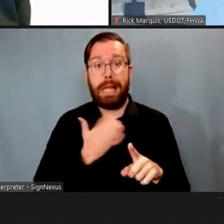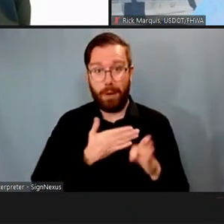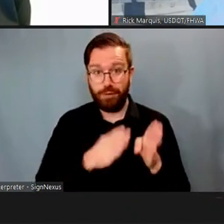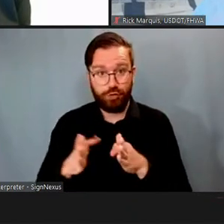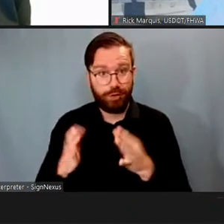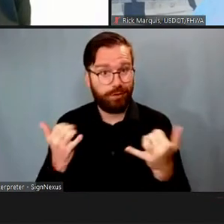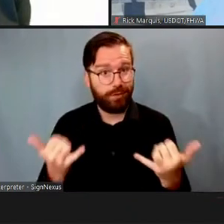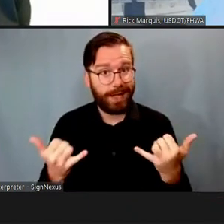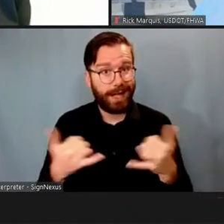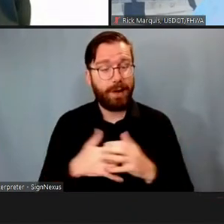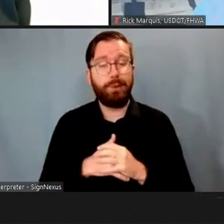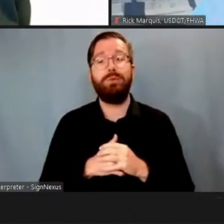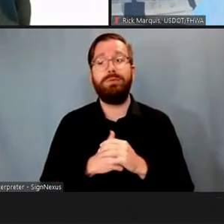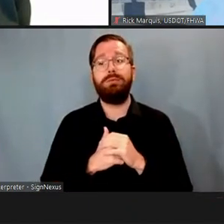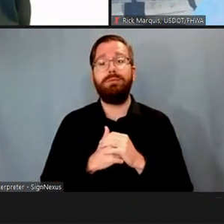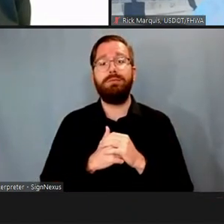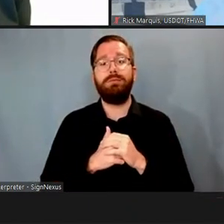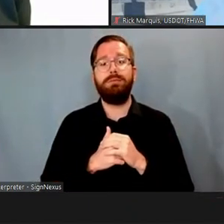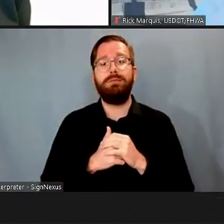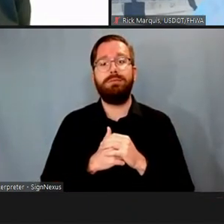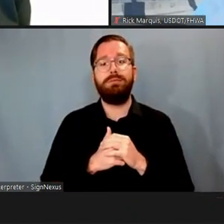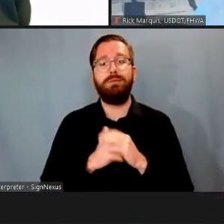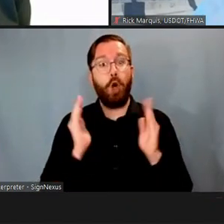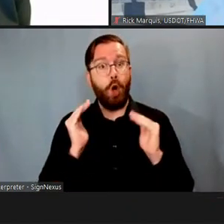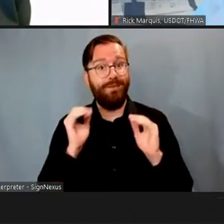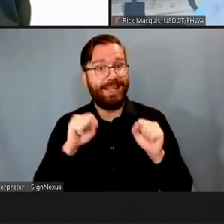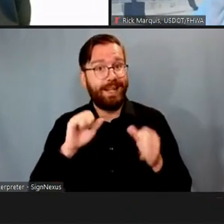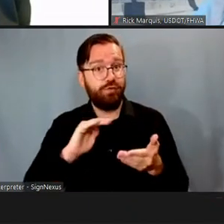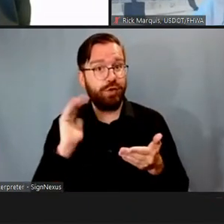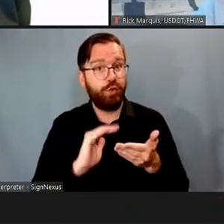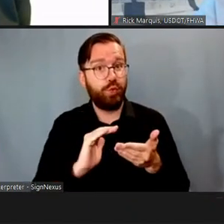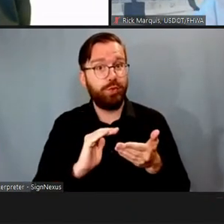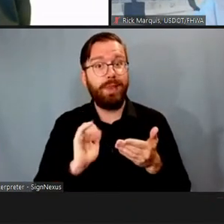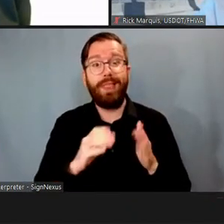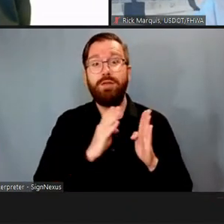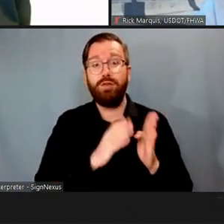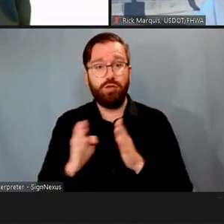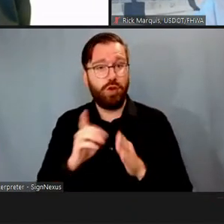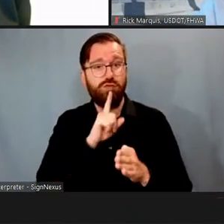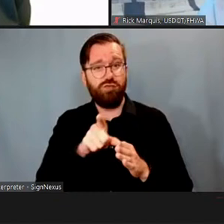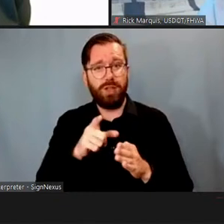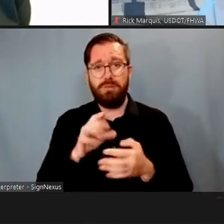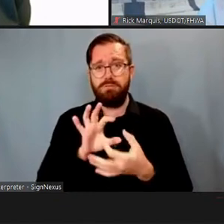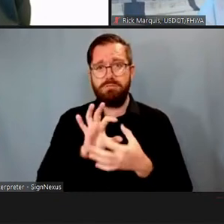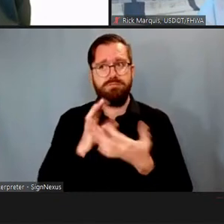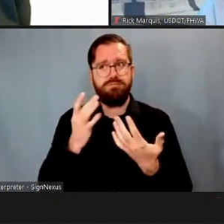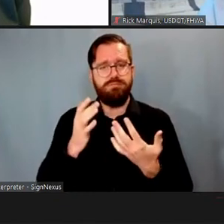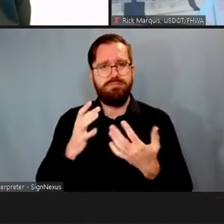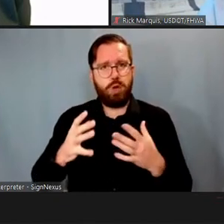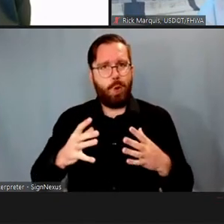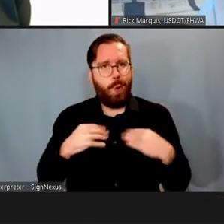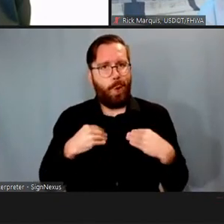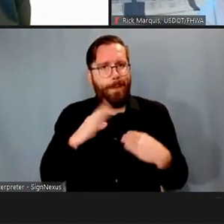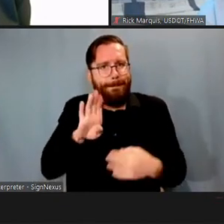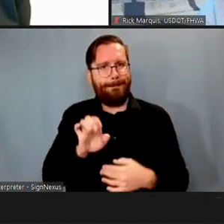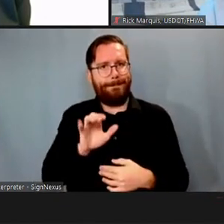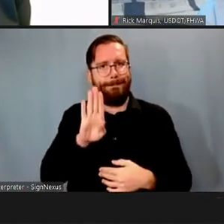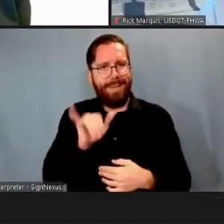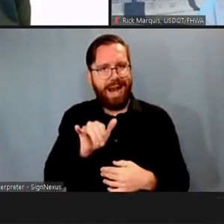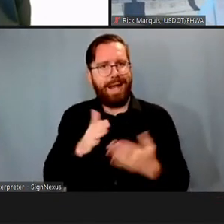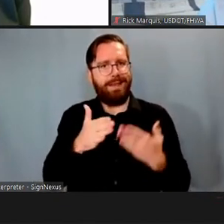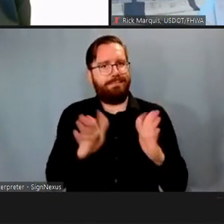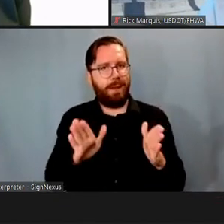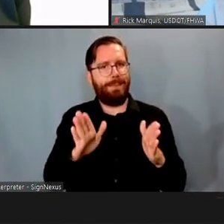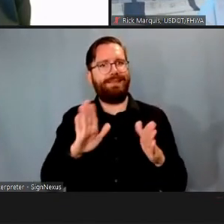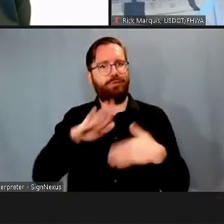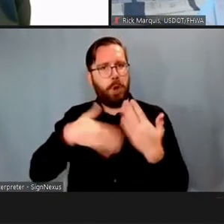um uh belong to the public and belong to all of us and when private vehicles come into these